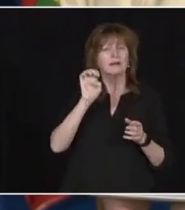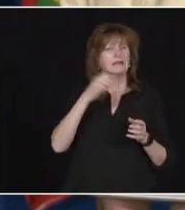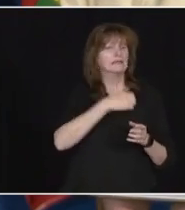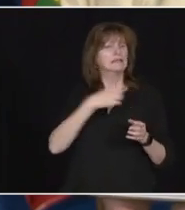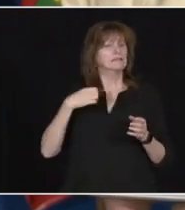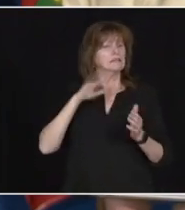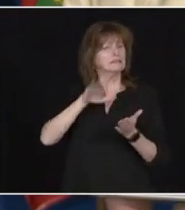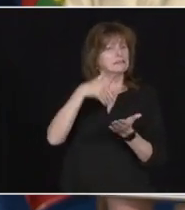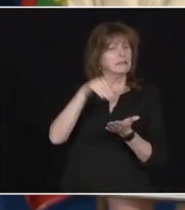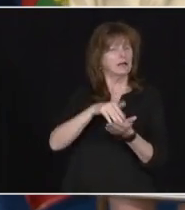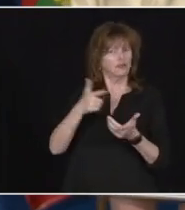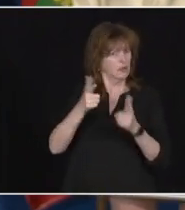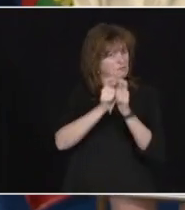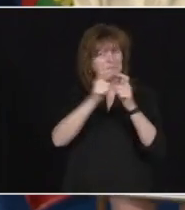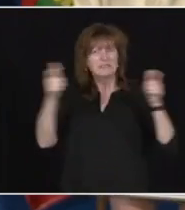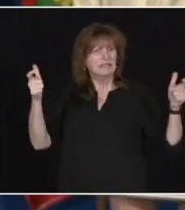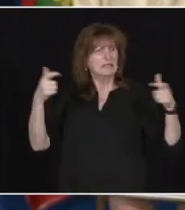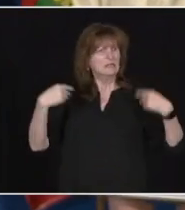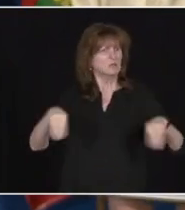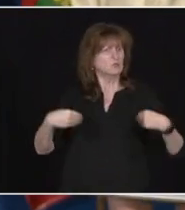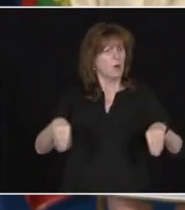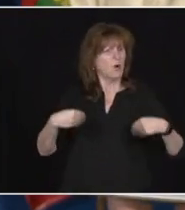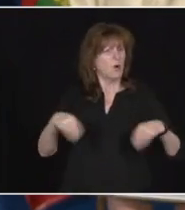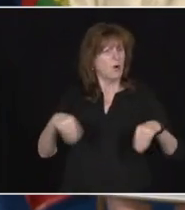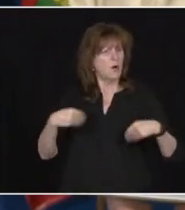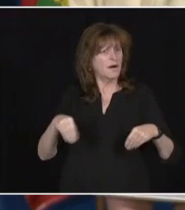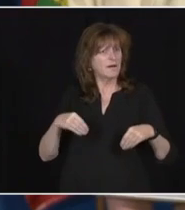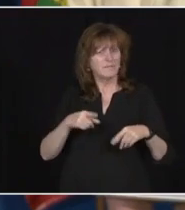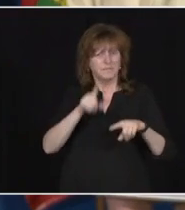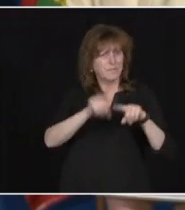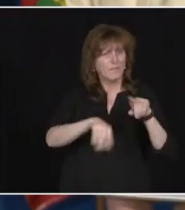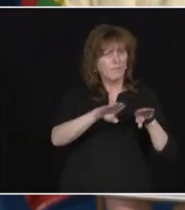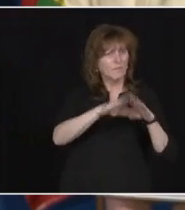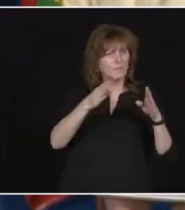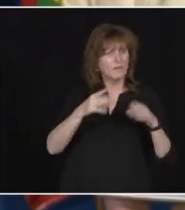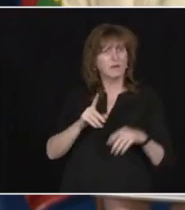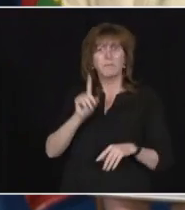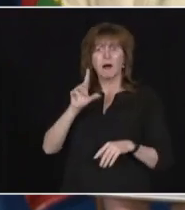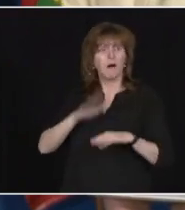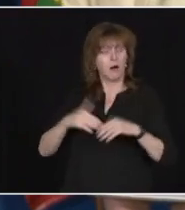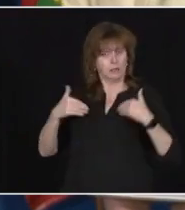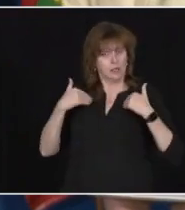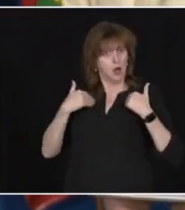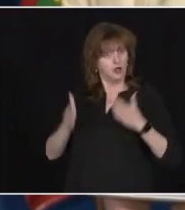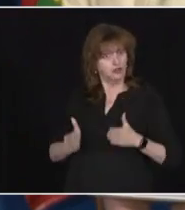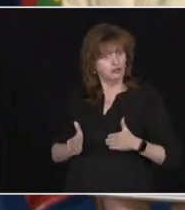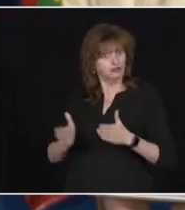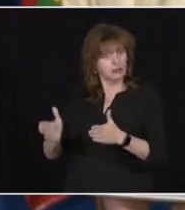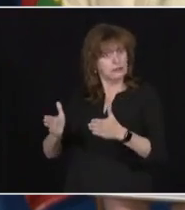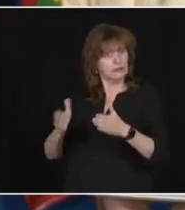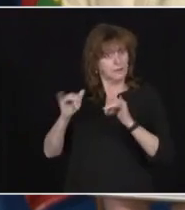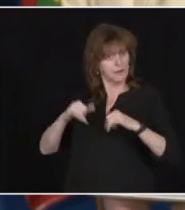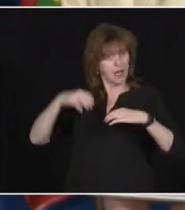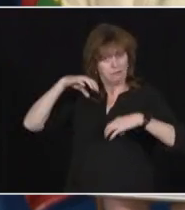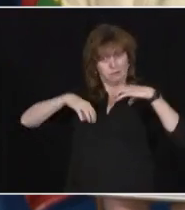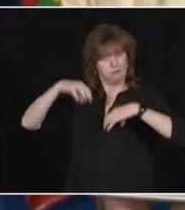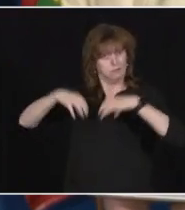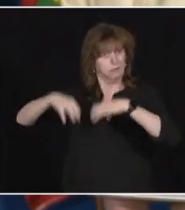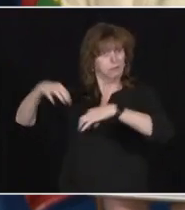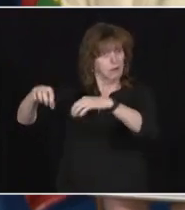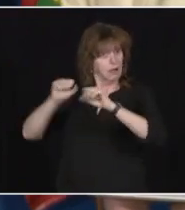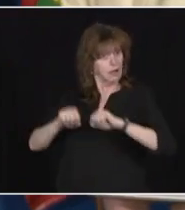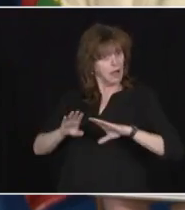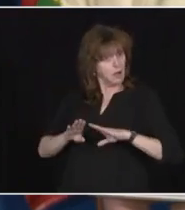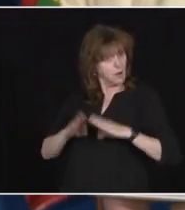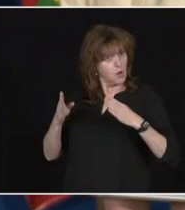high-end clothing competitor out on Yonge Street, they can reopen. Is there going to be any way to compensate or specifically